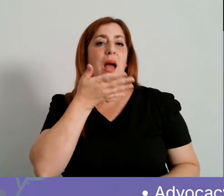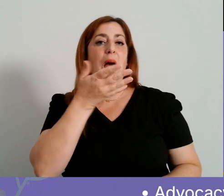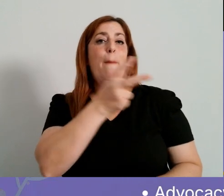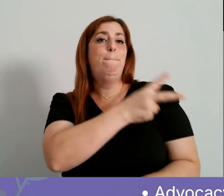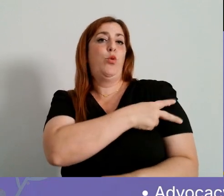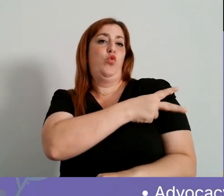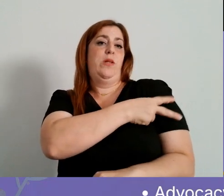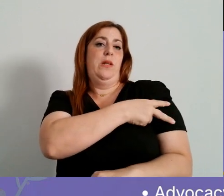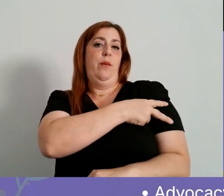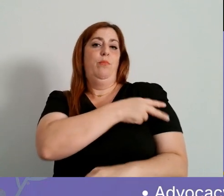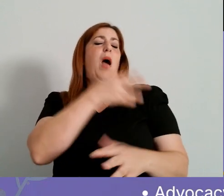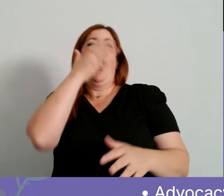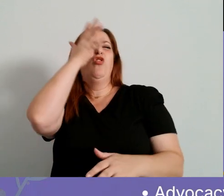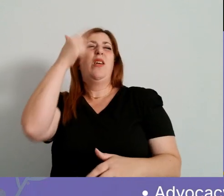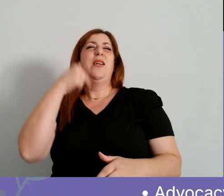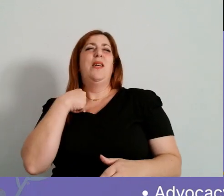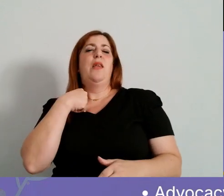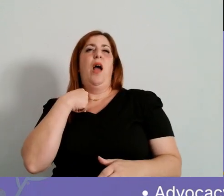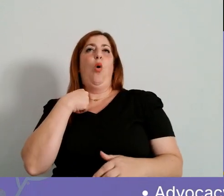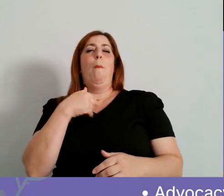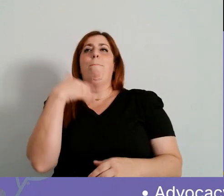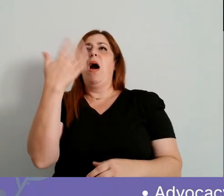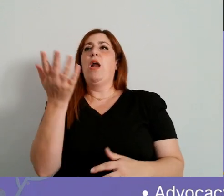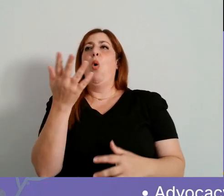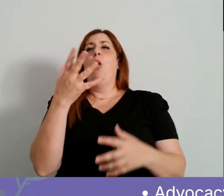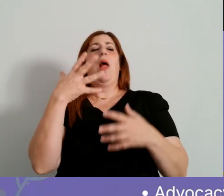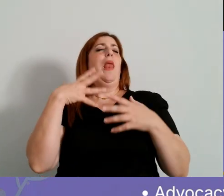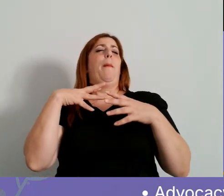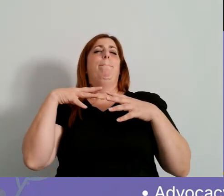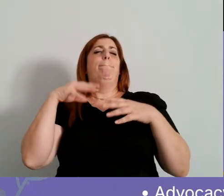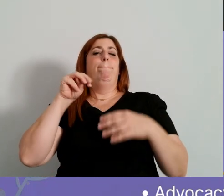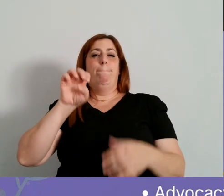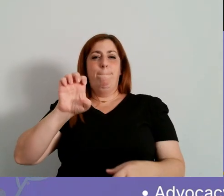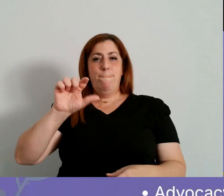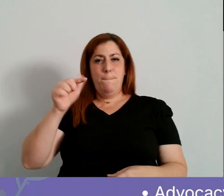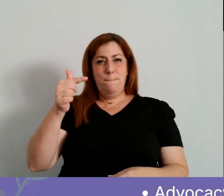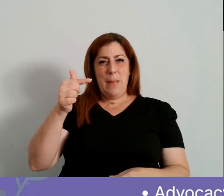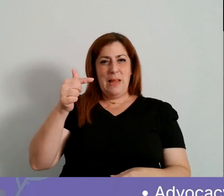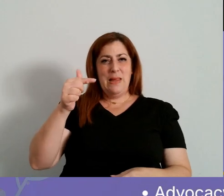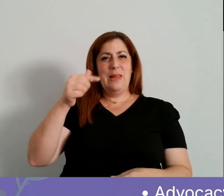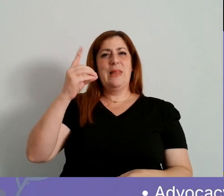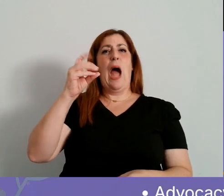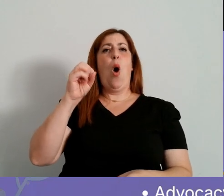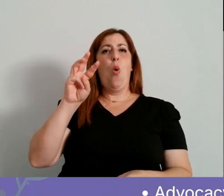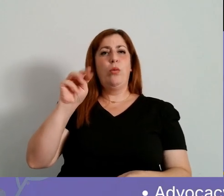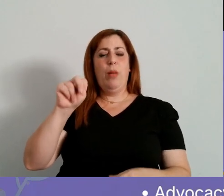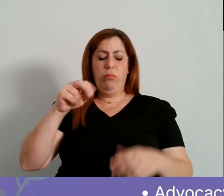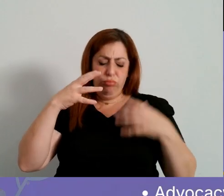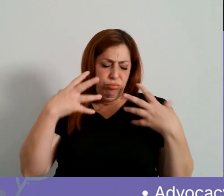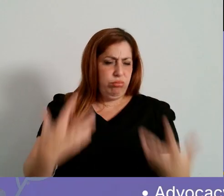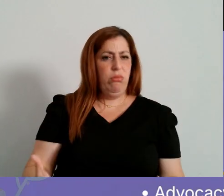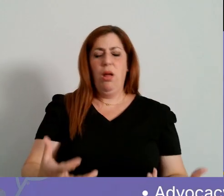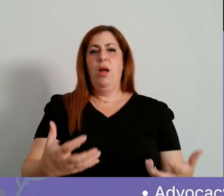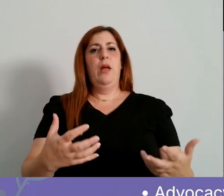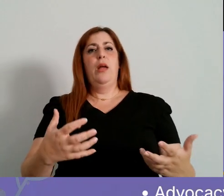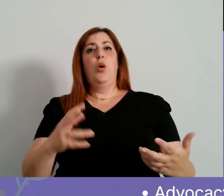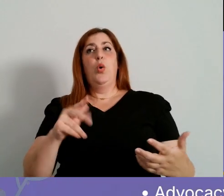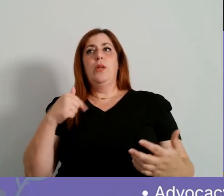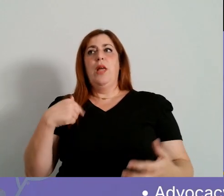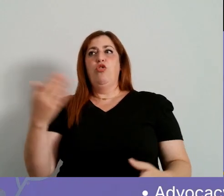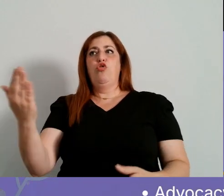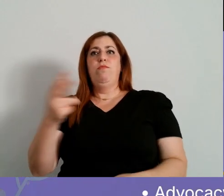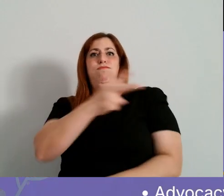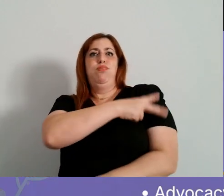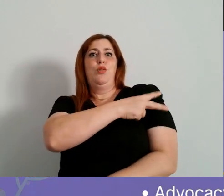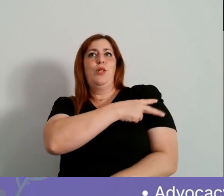someone decided to call the police on you. Again, you might think that this is exaggerated. It's unfortunately not. It's a very common occurrence.